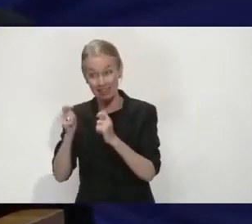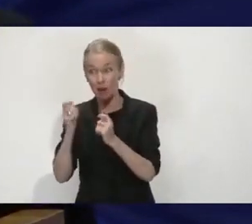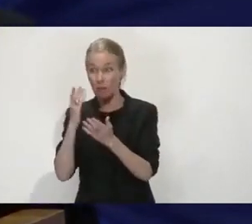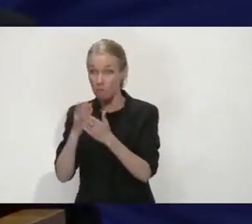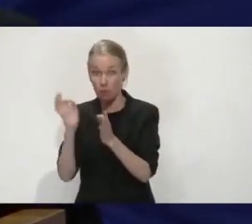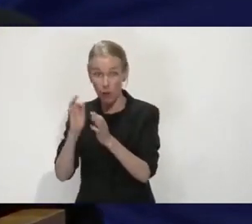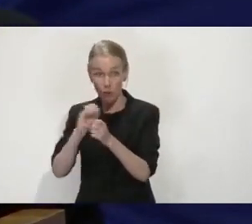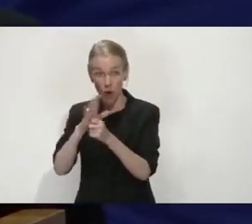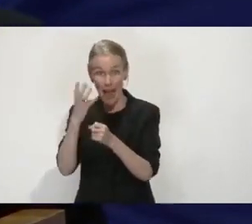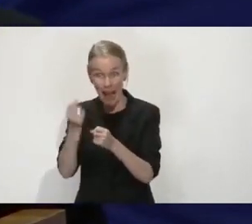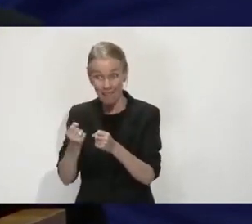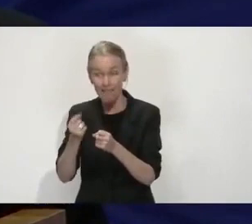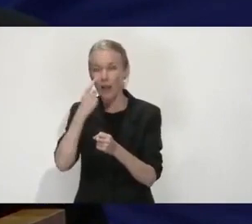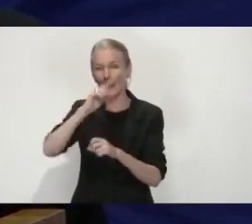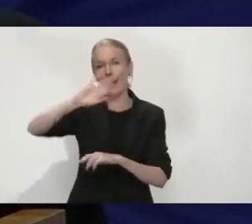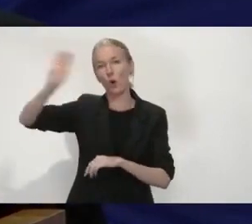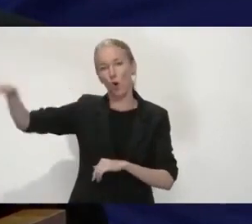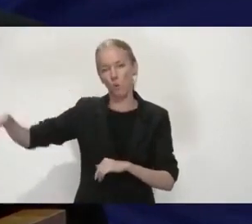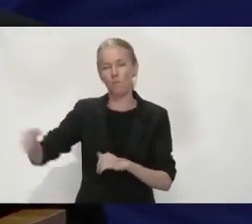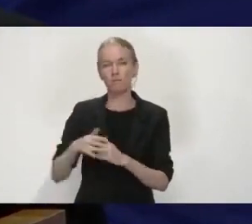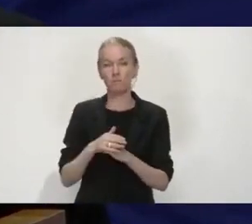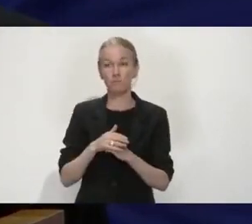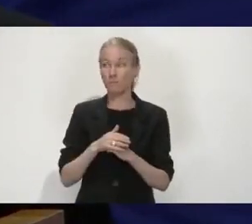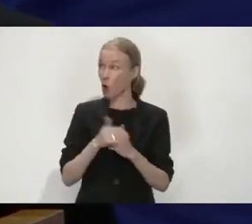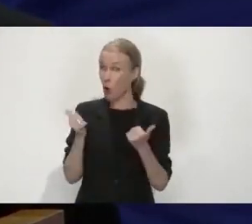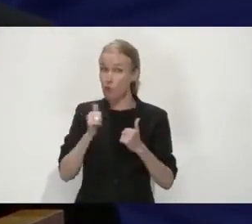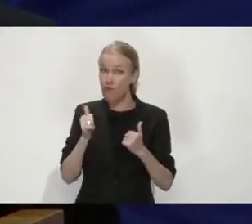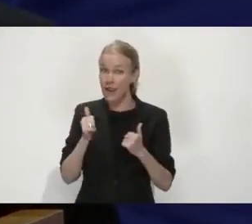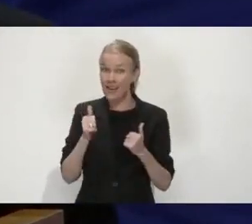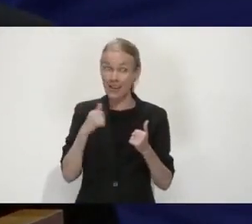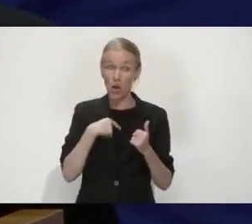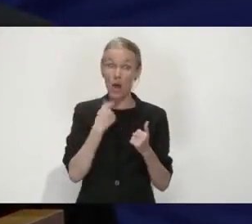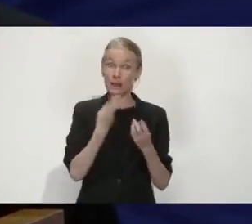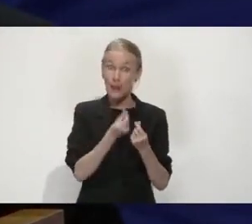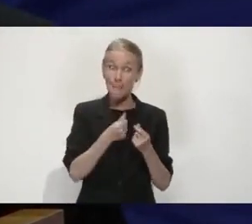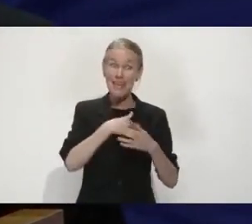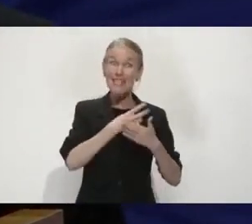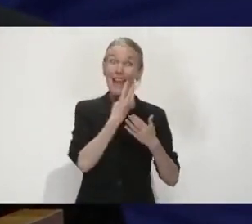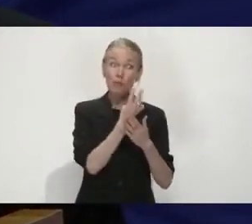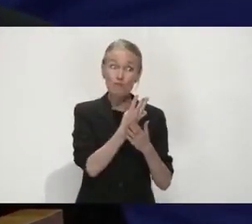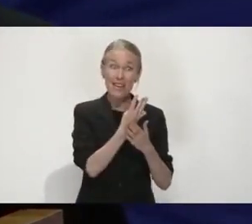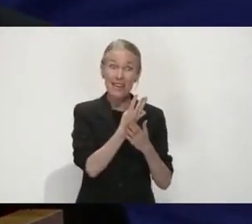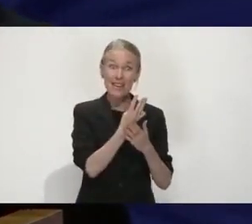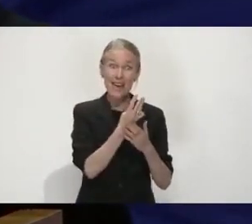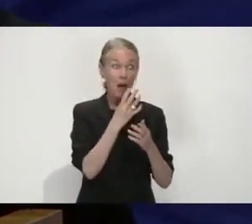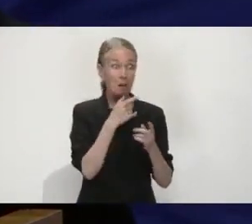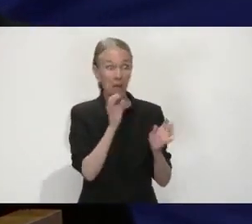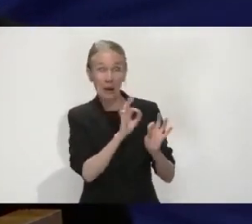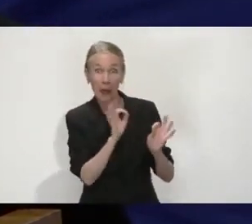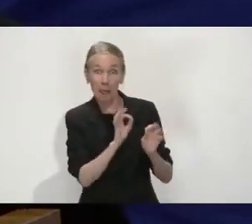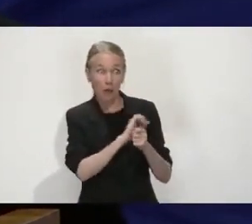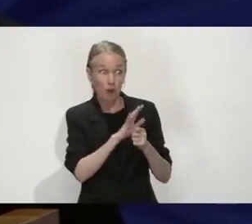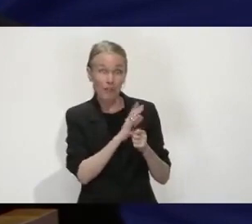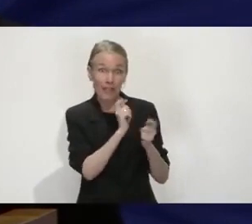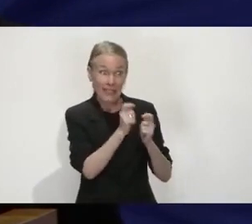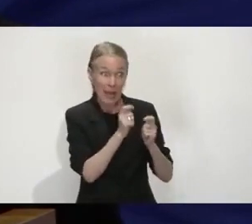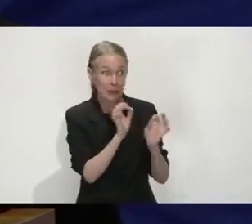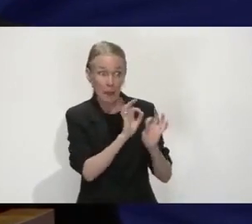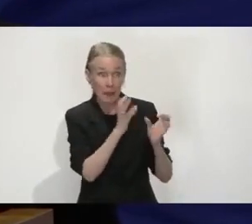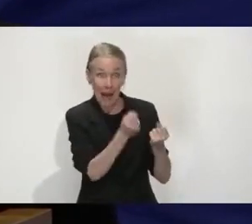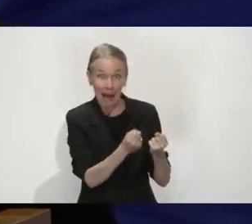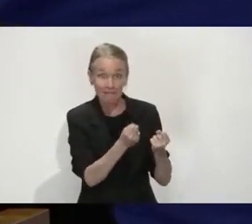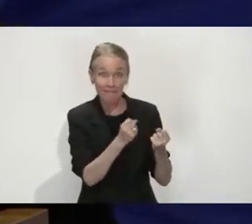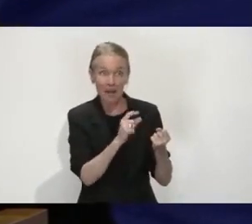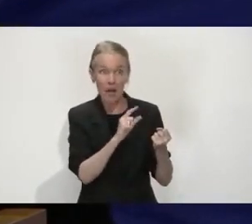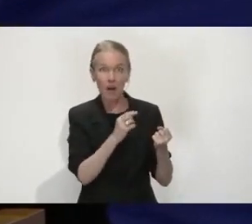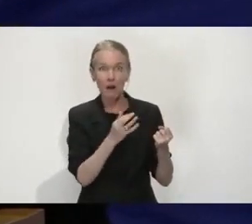even people with negative day 3 tests, after they arrive in New Zealand, with positive day 12 tests, as we talked about earlier in this stand-up.